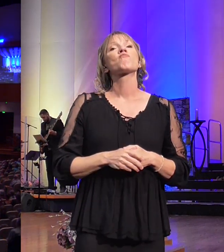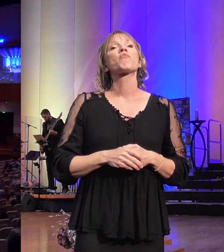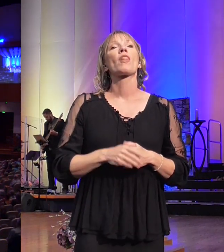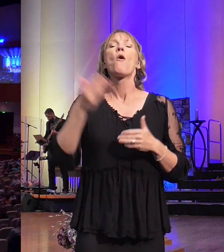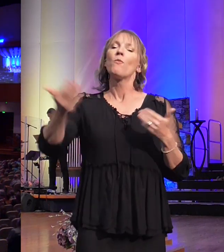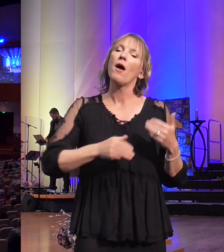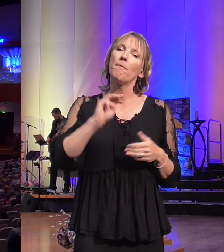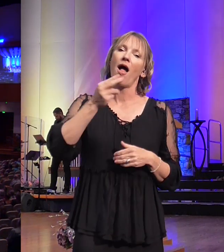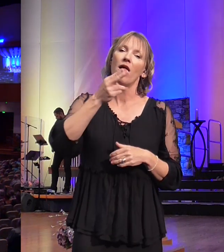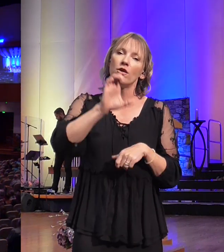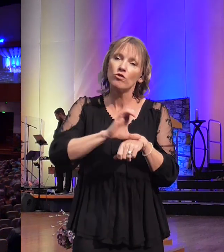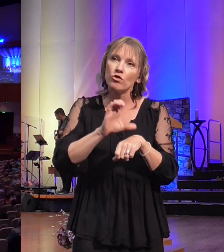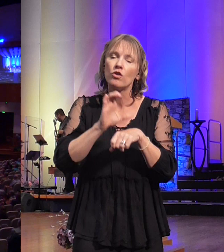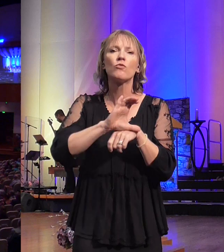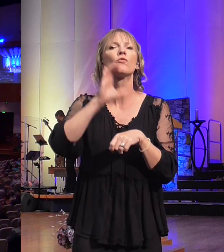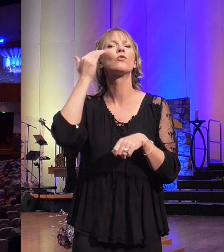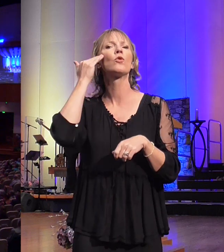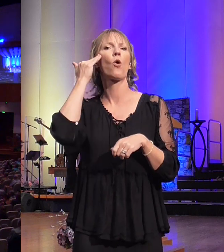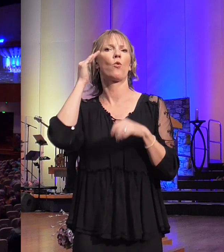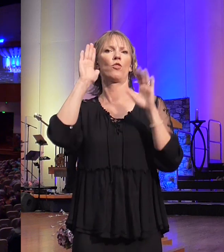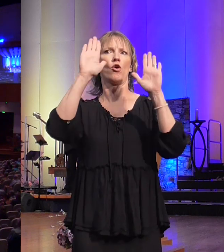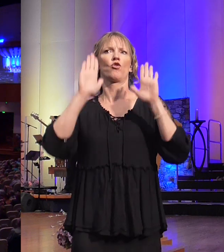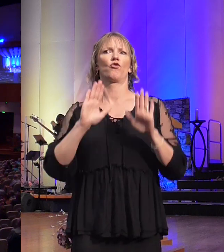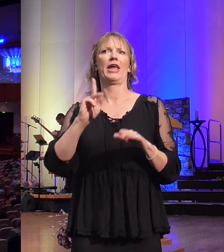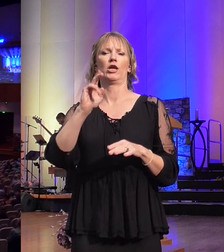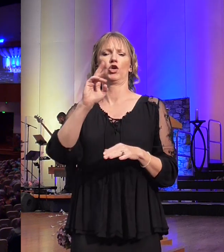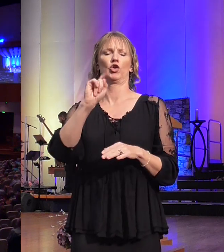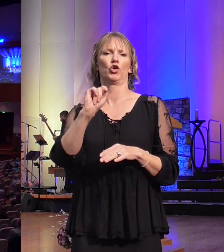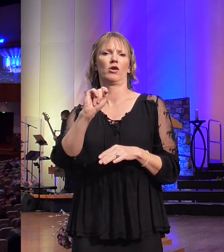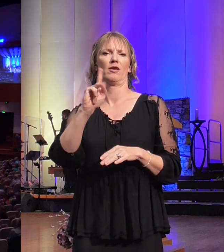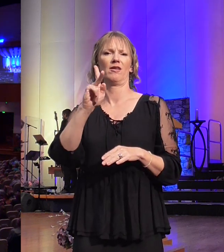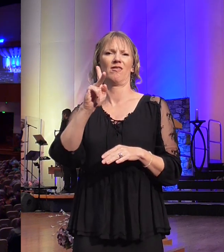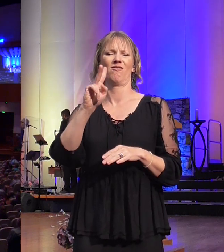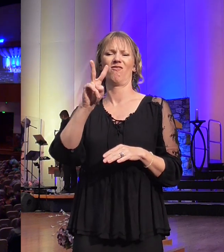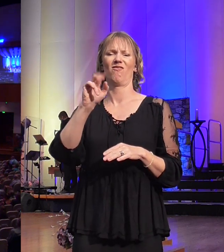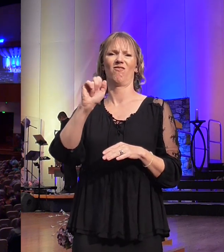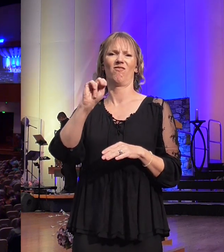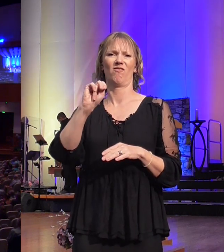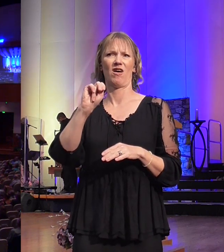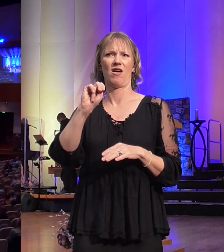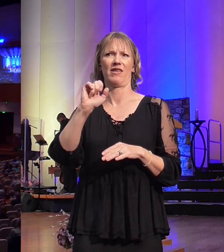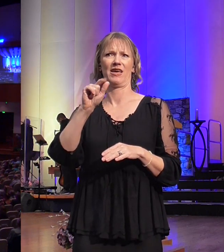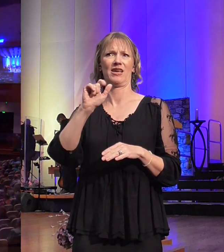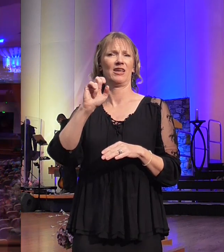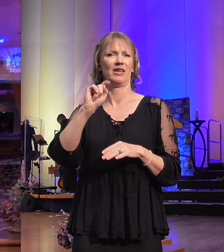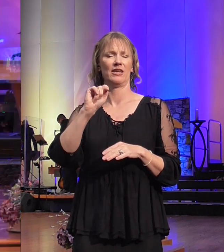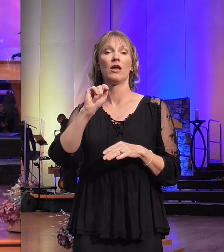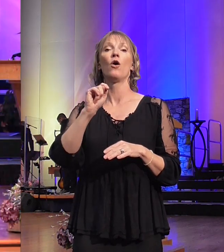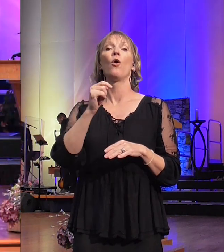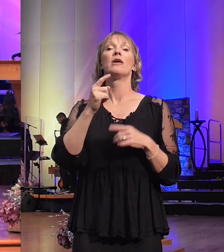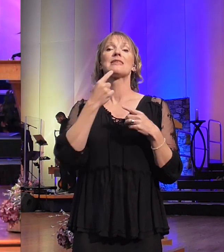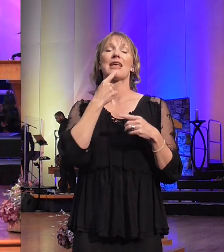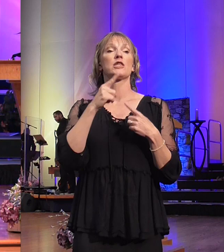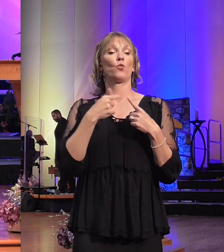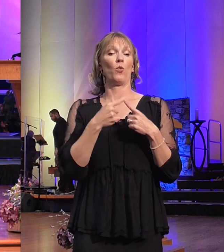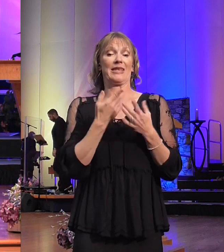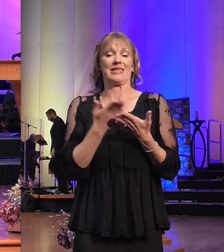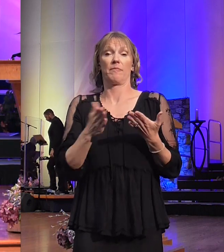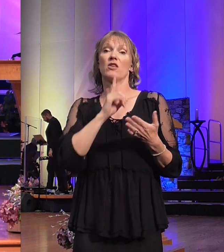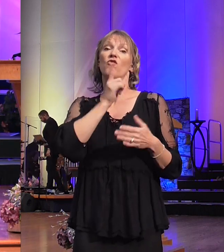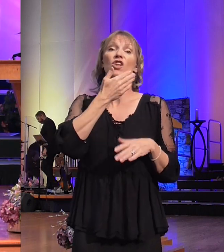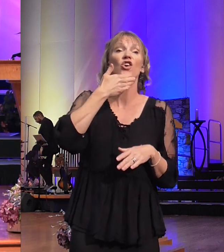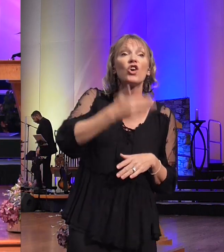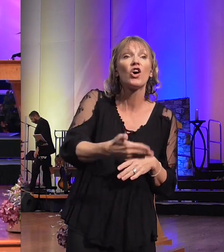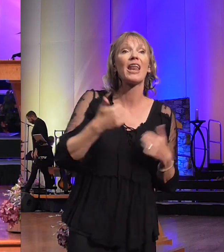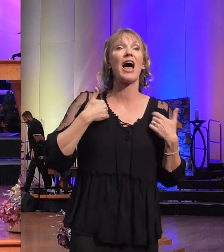Welcome to Mile High Church. You know the great Kurt Vonnegut says that when something's really good, when you're having a good